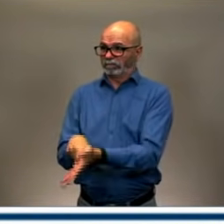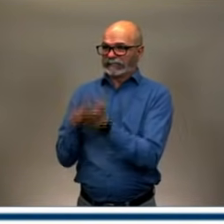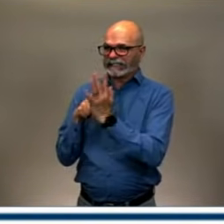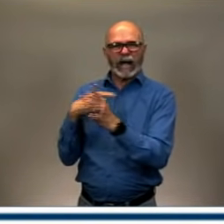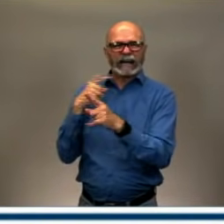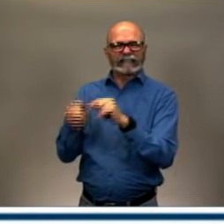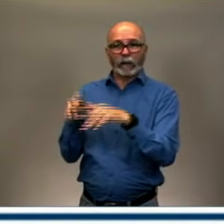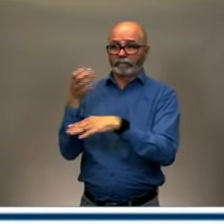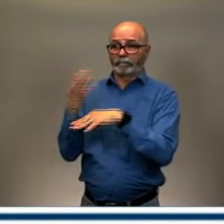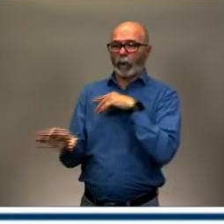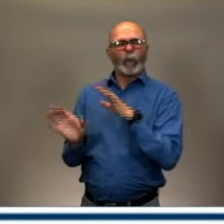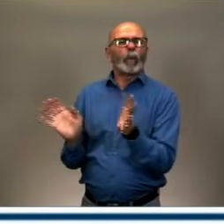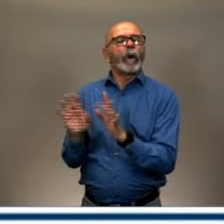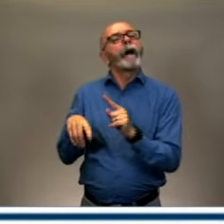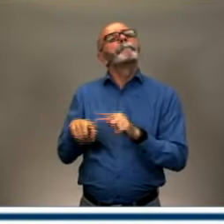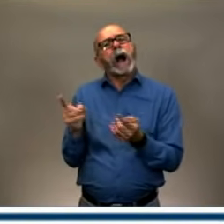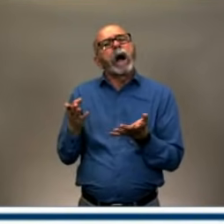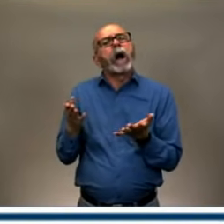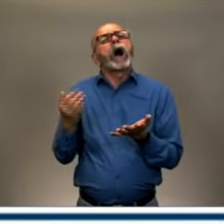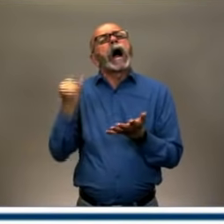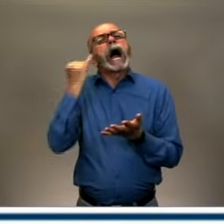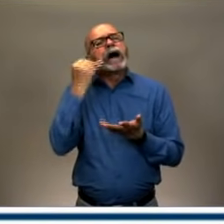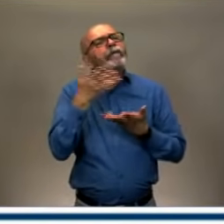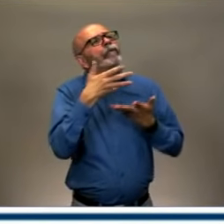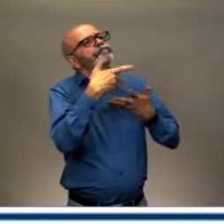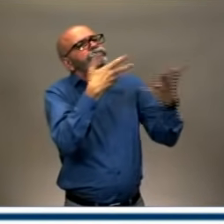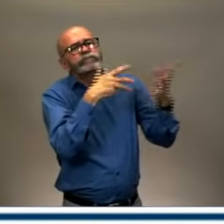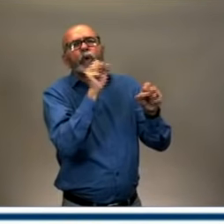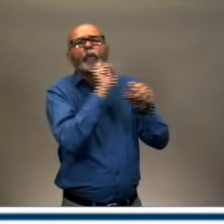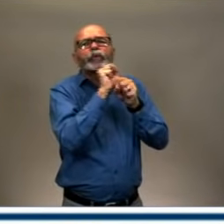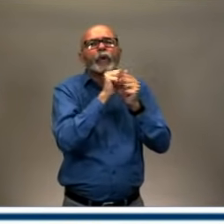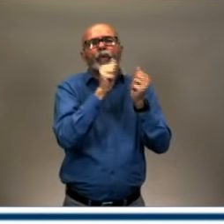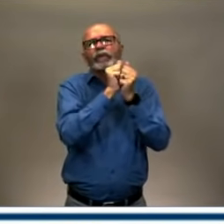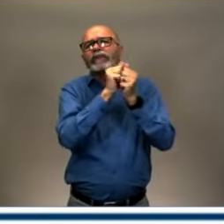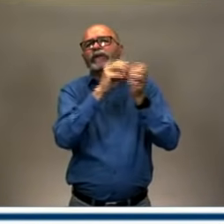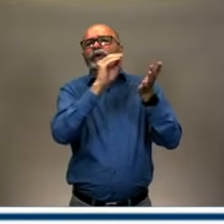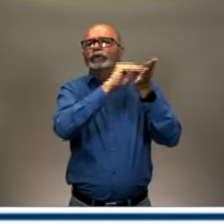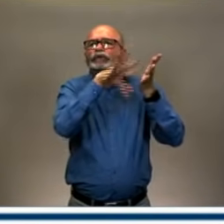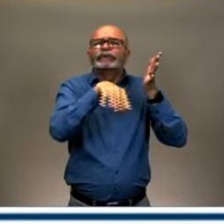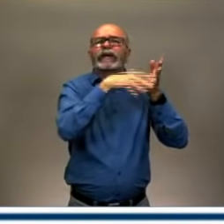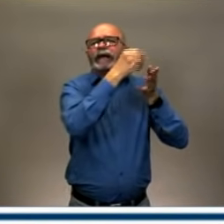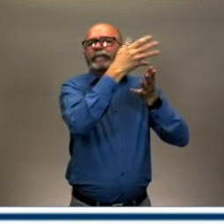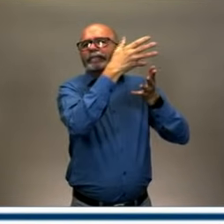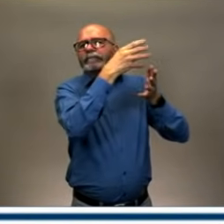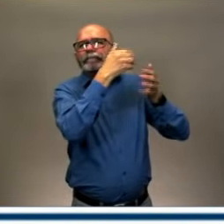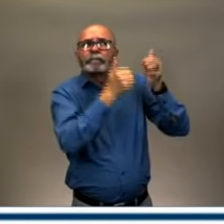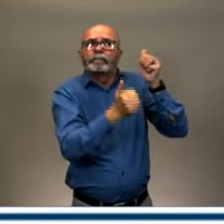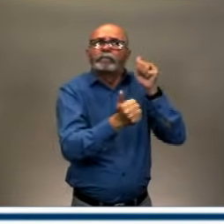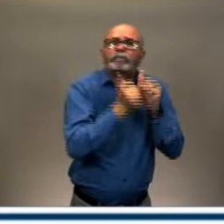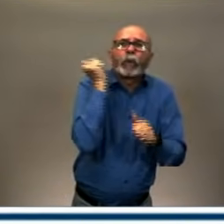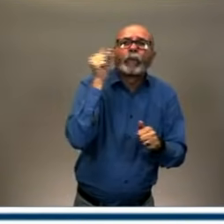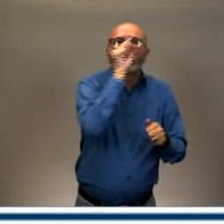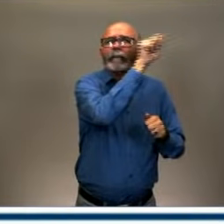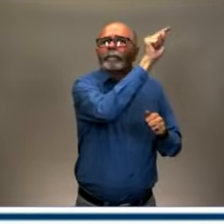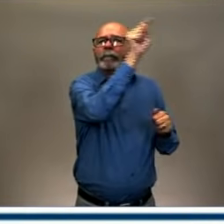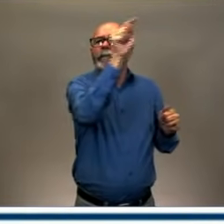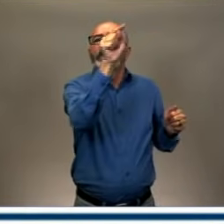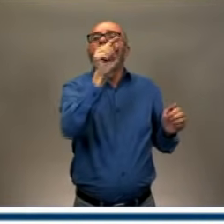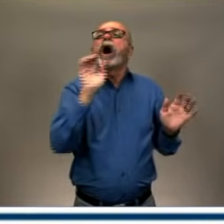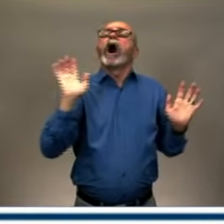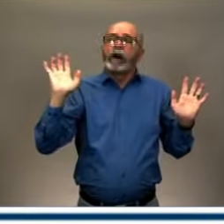we're working with all those students and on the premise that the vast majority of them will come forward and get